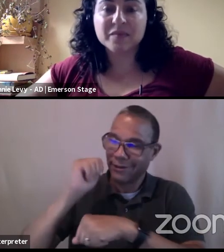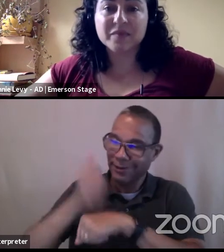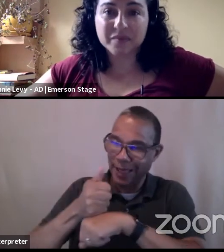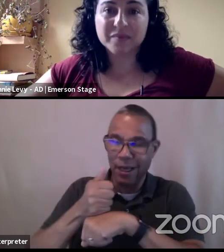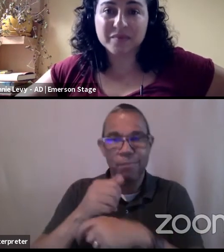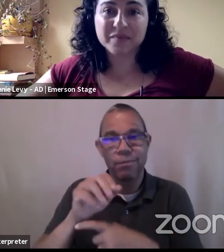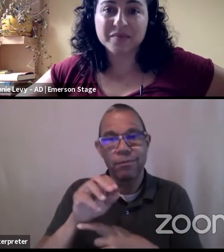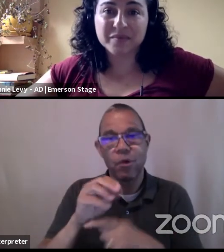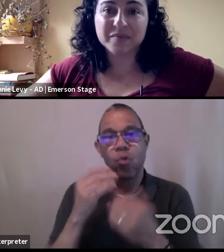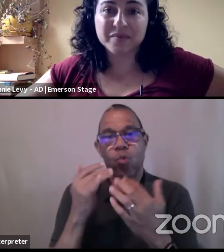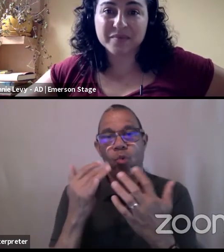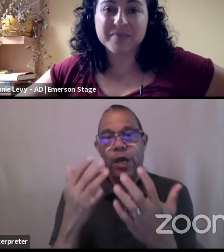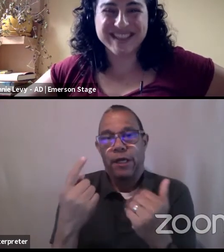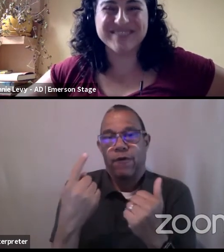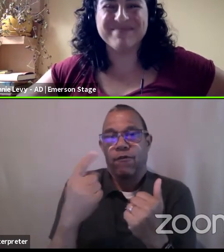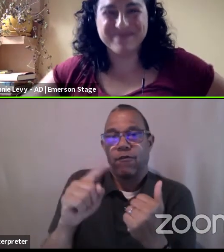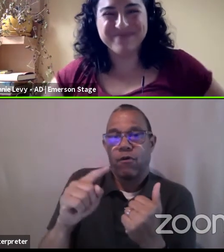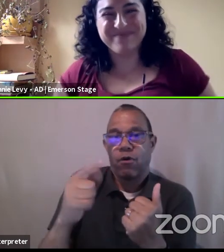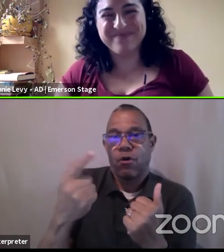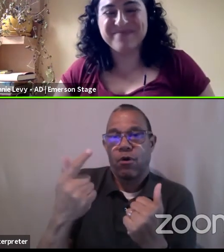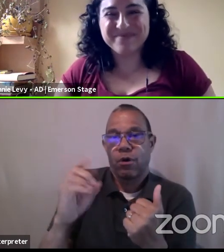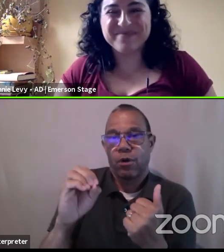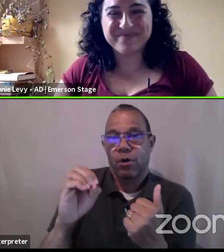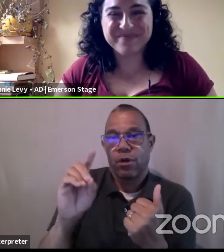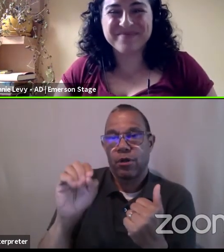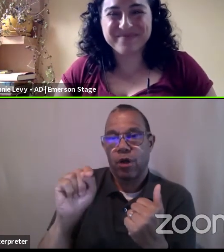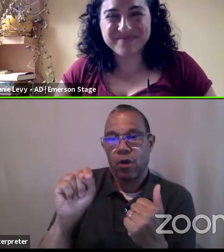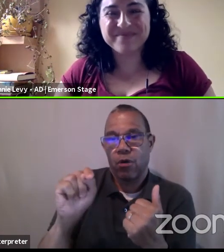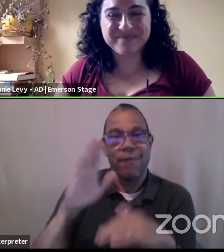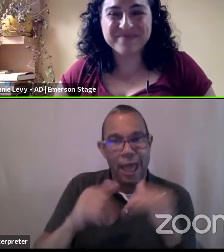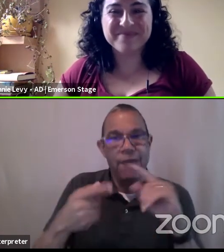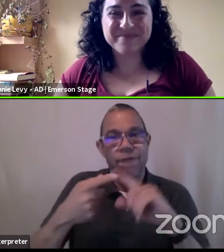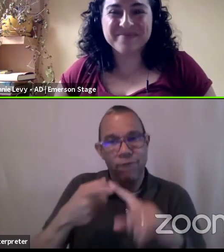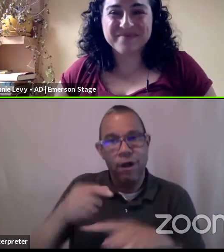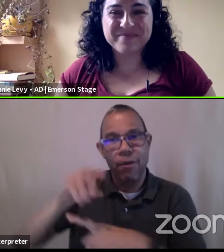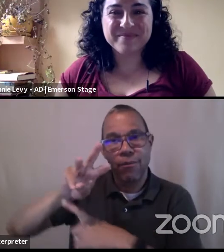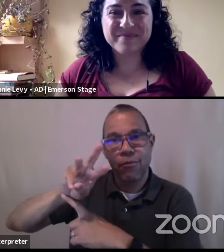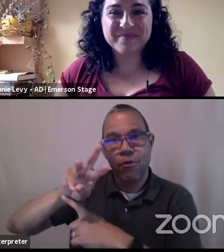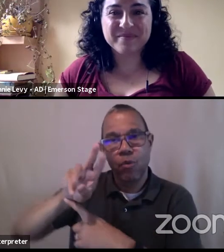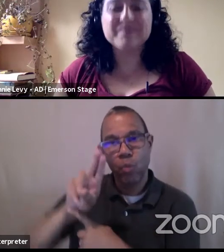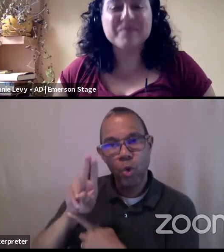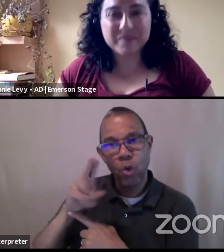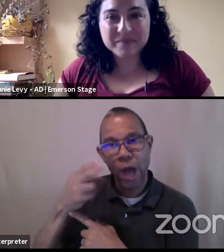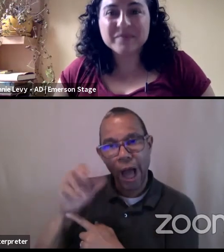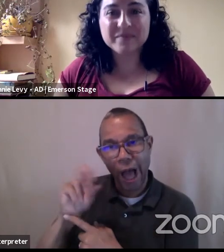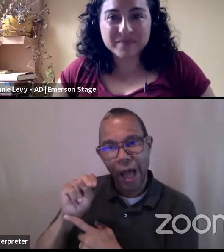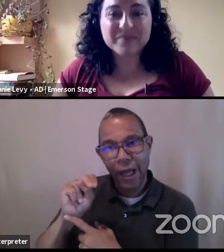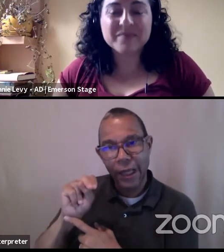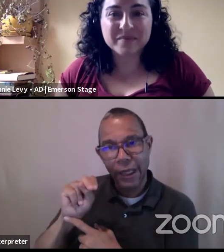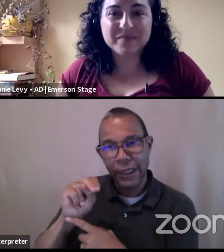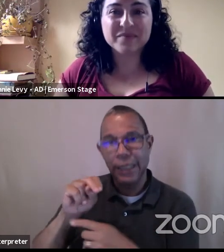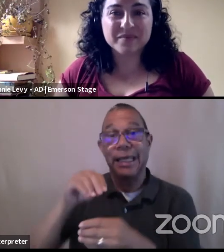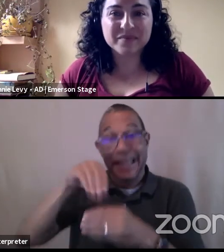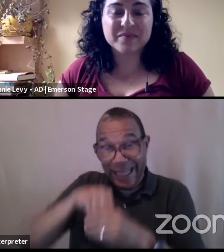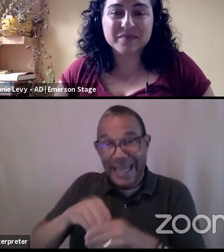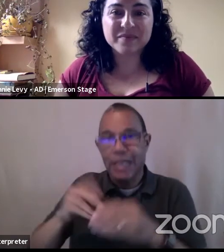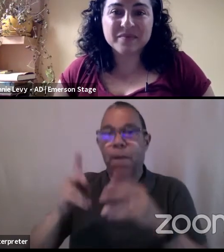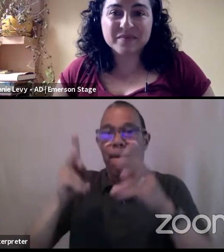Godot than from Wuhan. Uh, in-person theater cannot compete with this idea of,